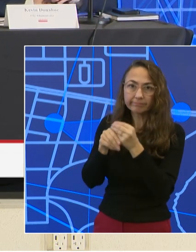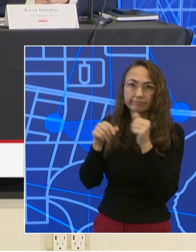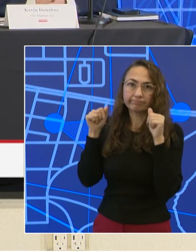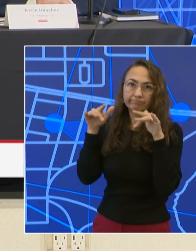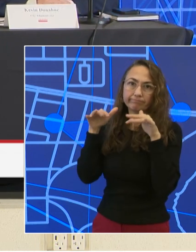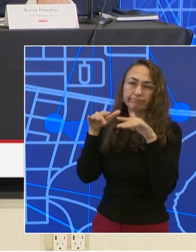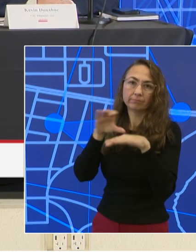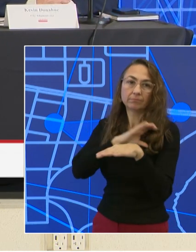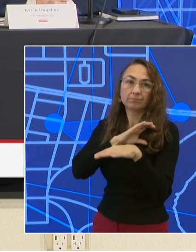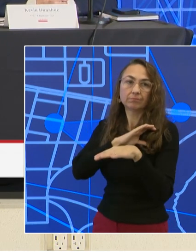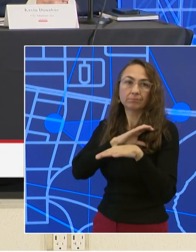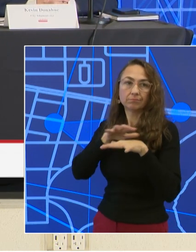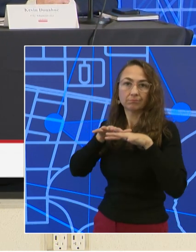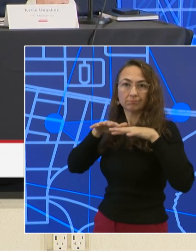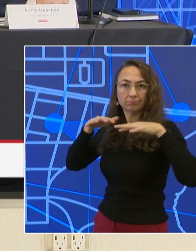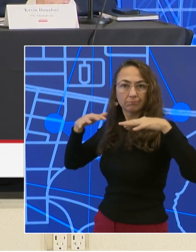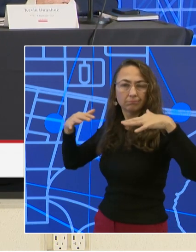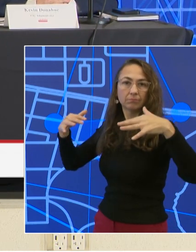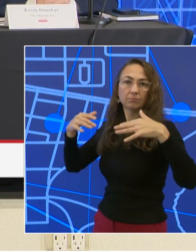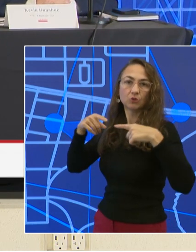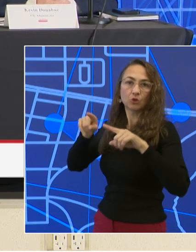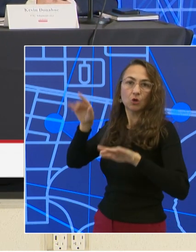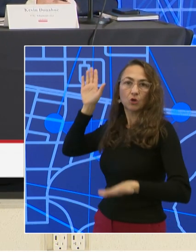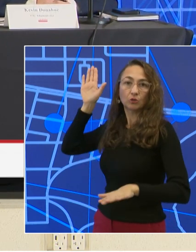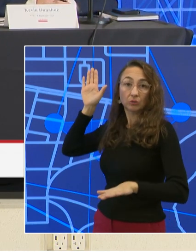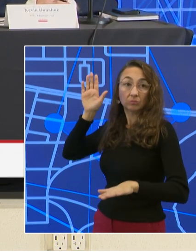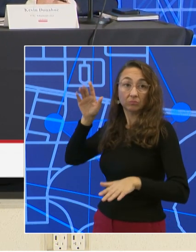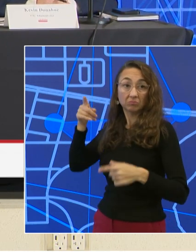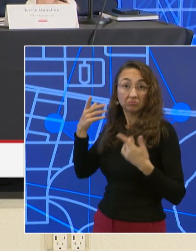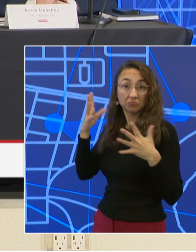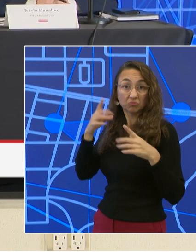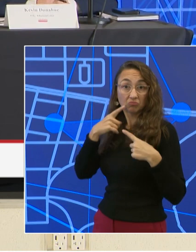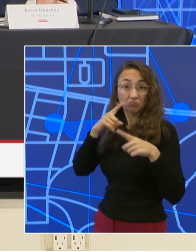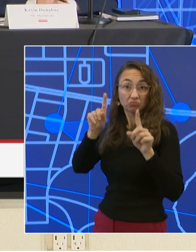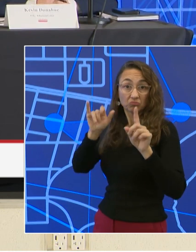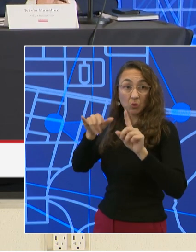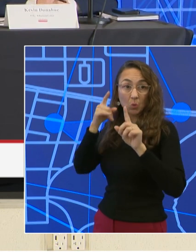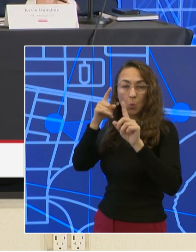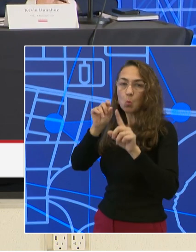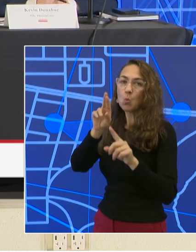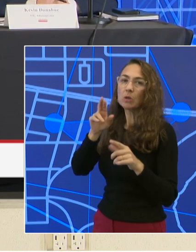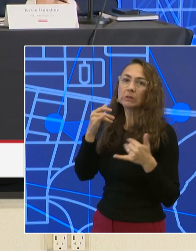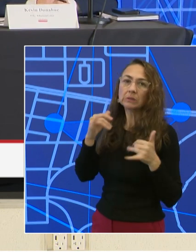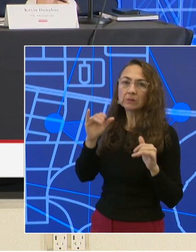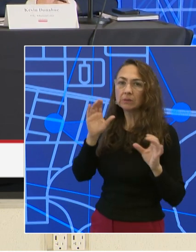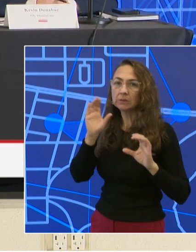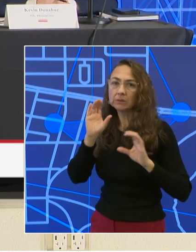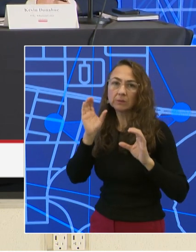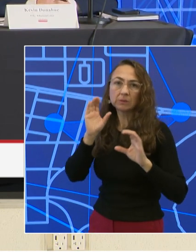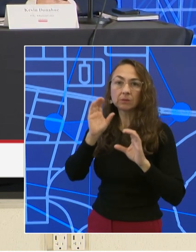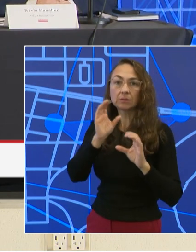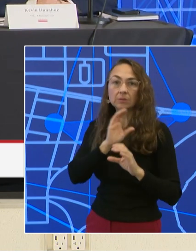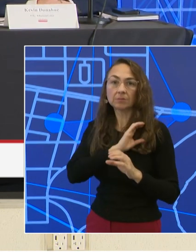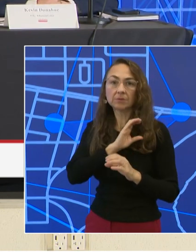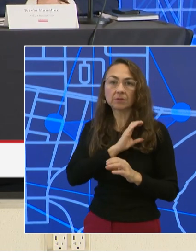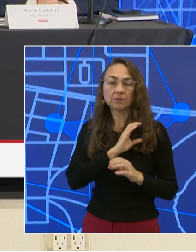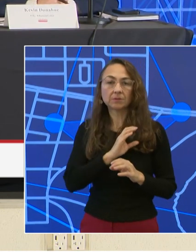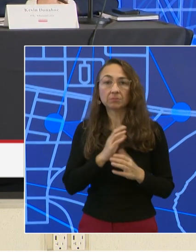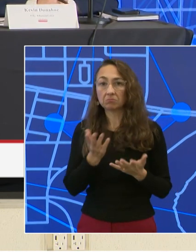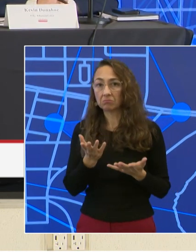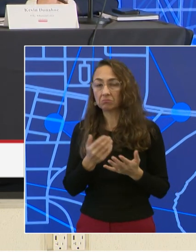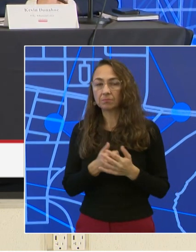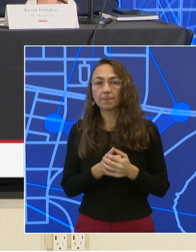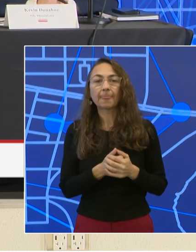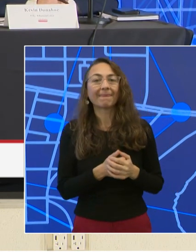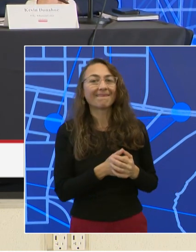support. Has that goal been met, or are we still looking for additional officers? Chief, officers for inauguration.